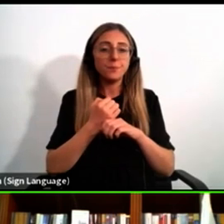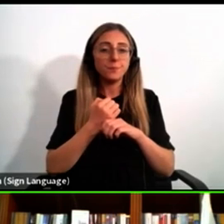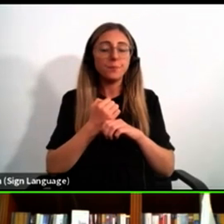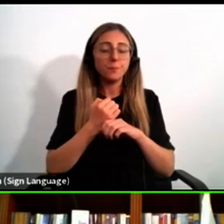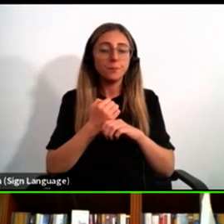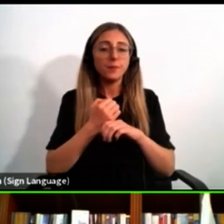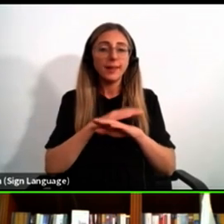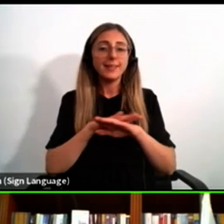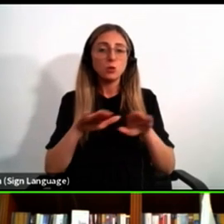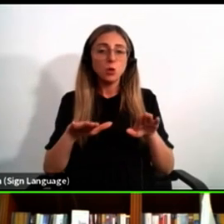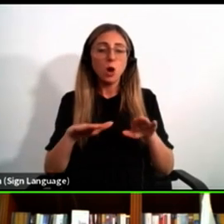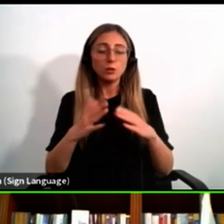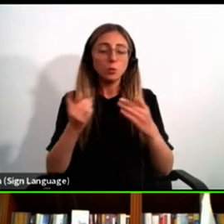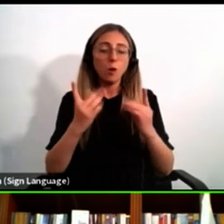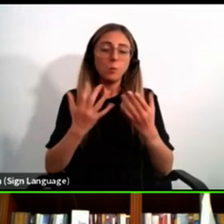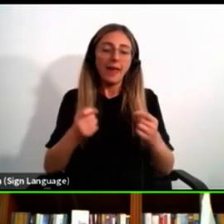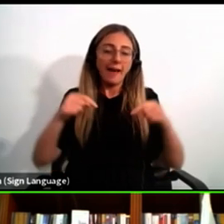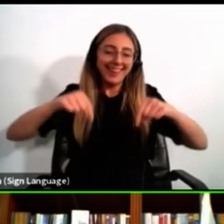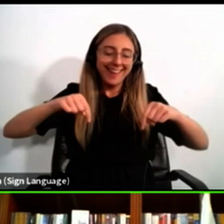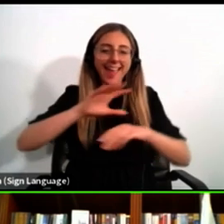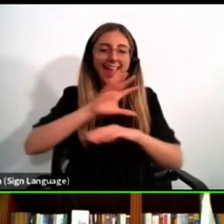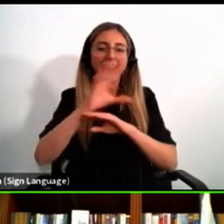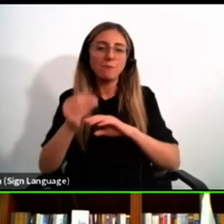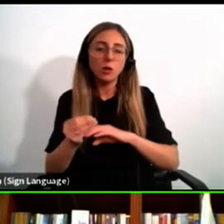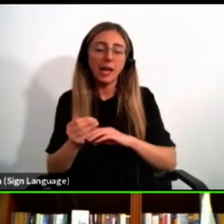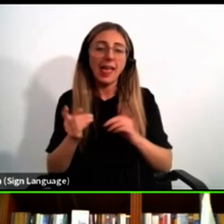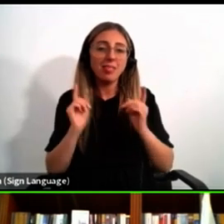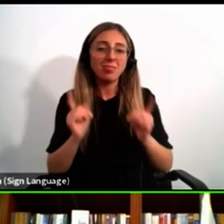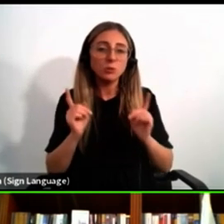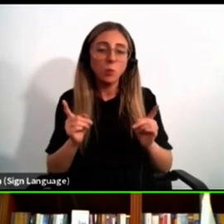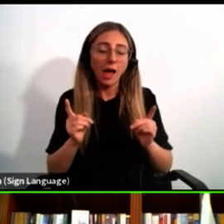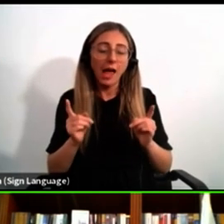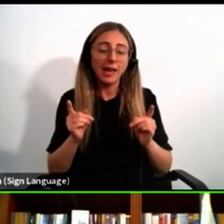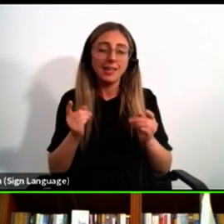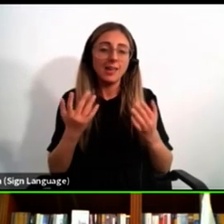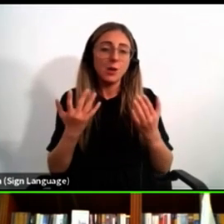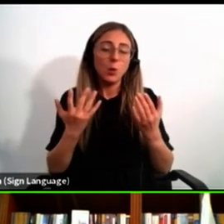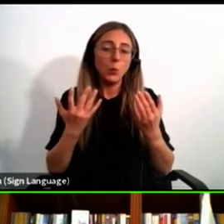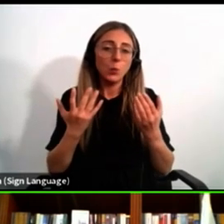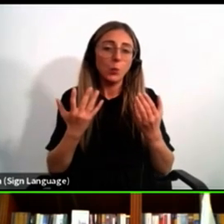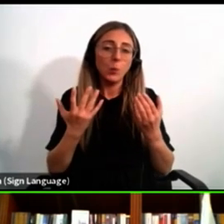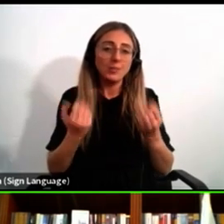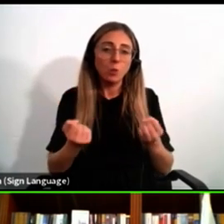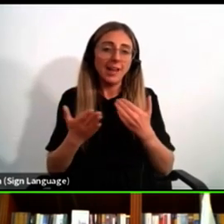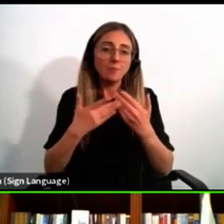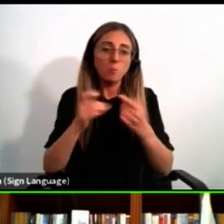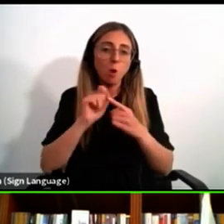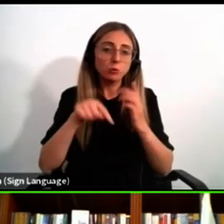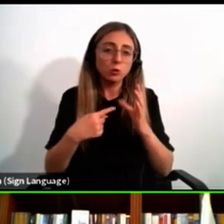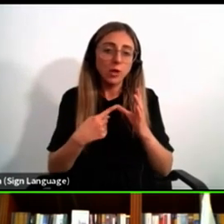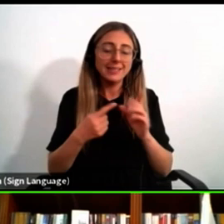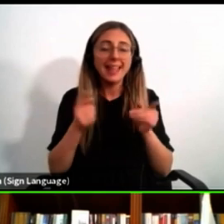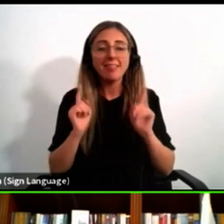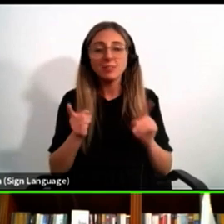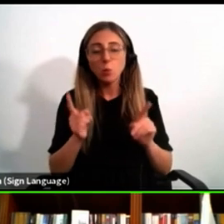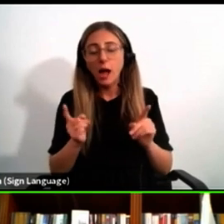is not what we have on the continent. And that is why we are not having countries put more budget in it. That is